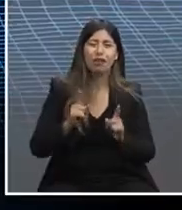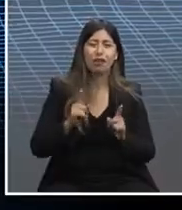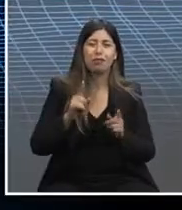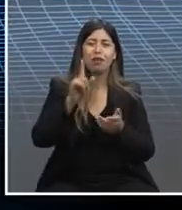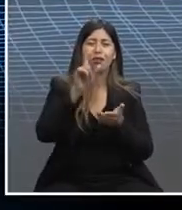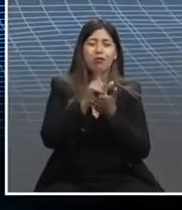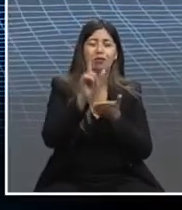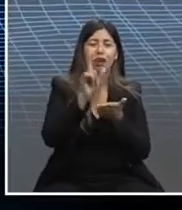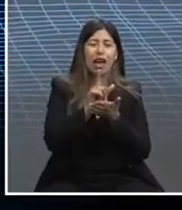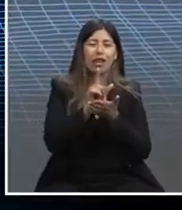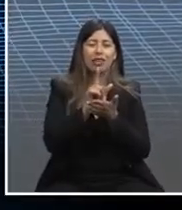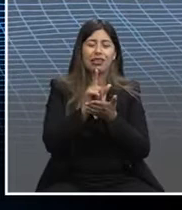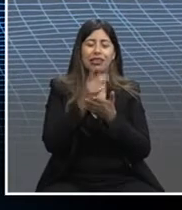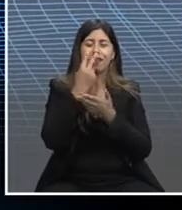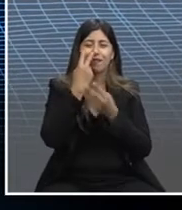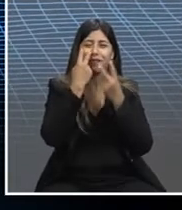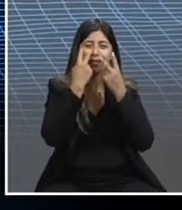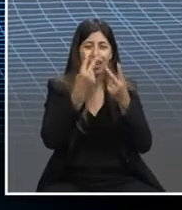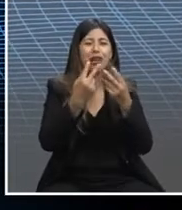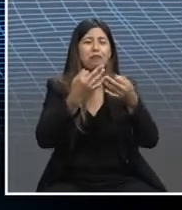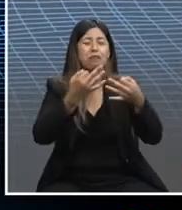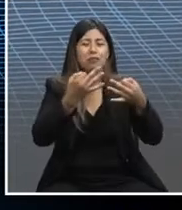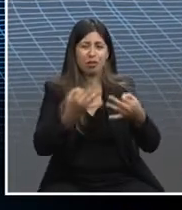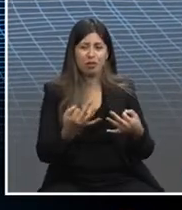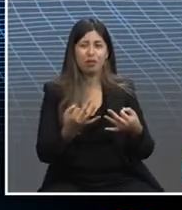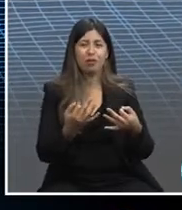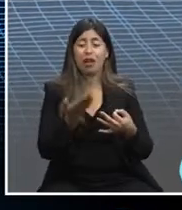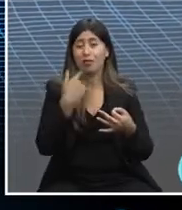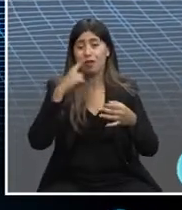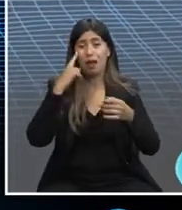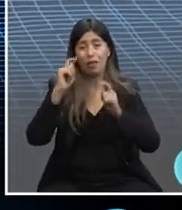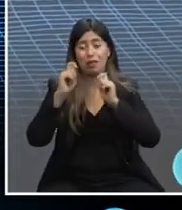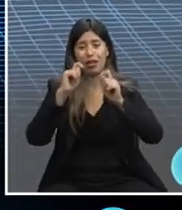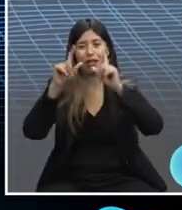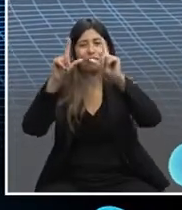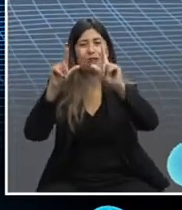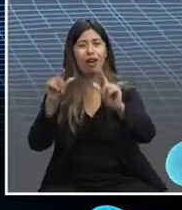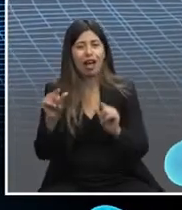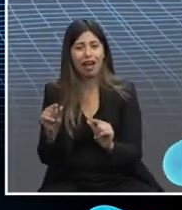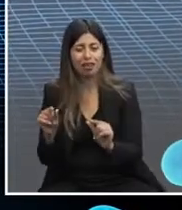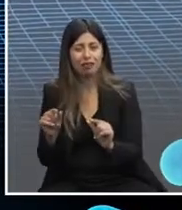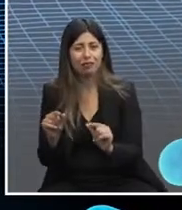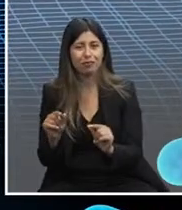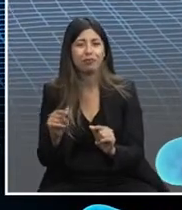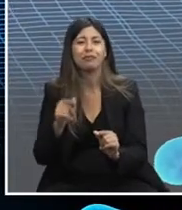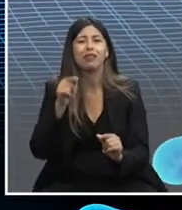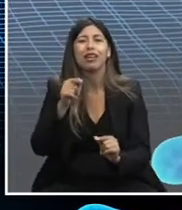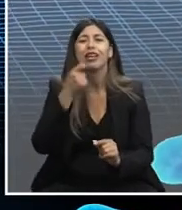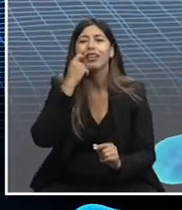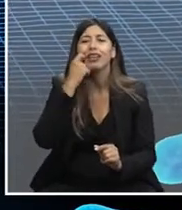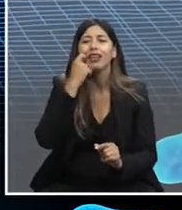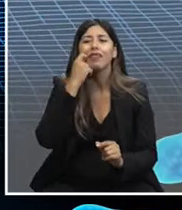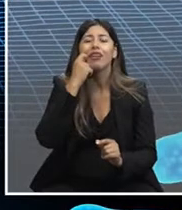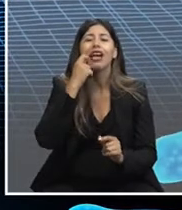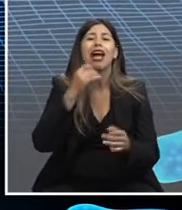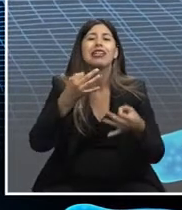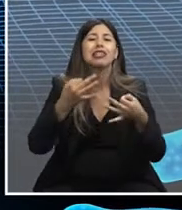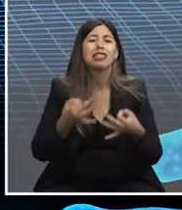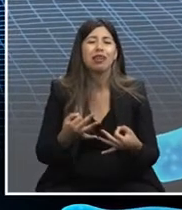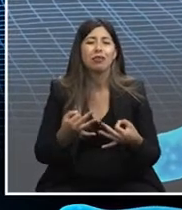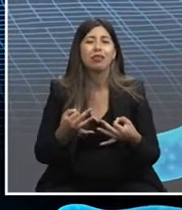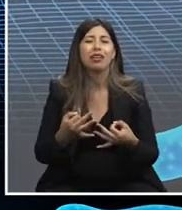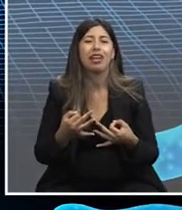risk is low and stays low. I call this existential security. And this requires us